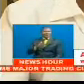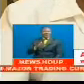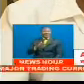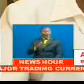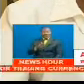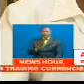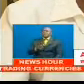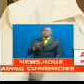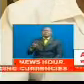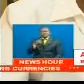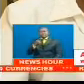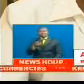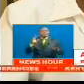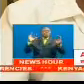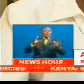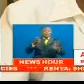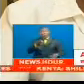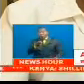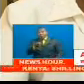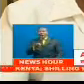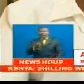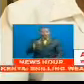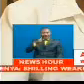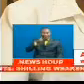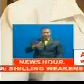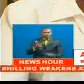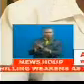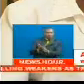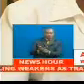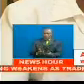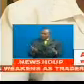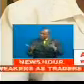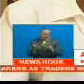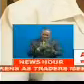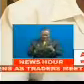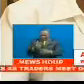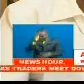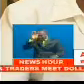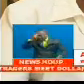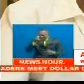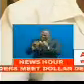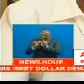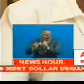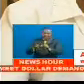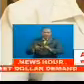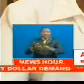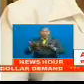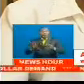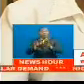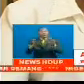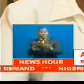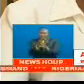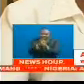Ghanaian woman who on her own is struggling in spite of all the odds to look after their